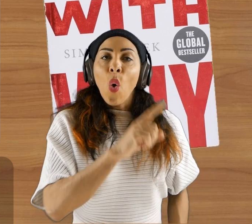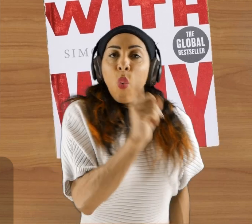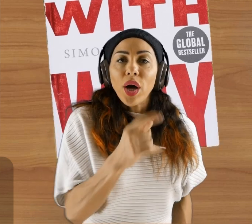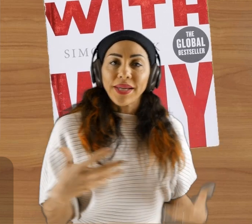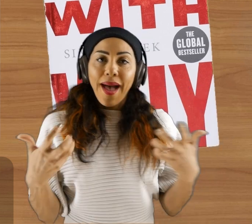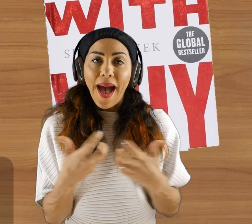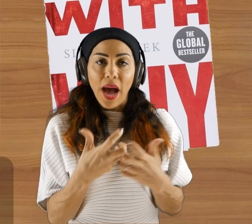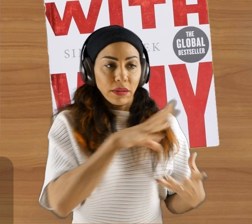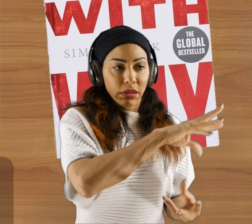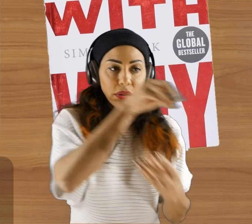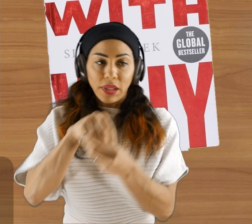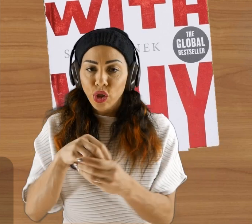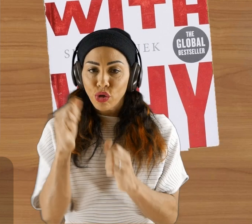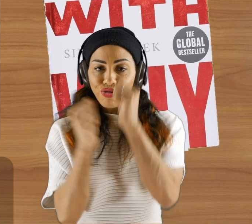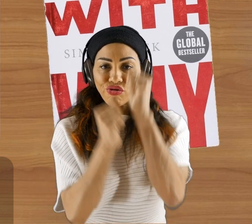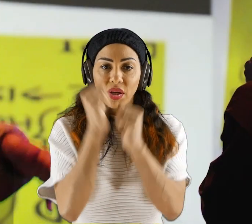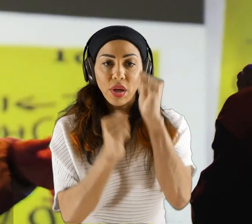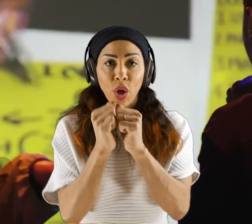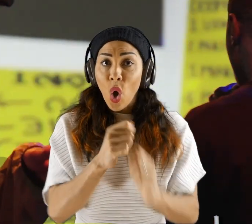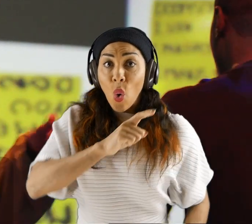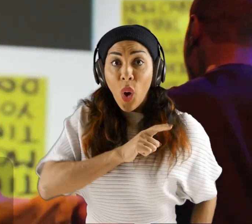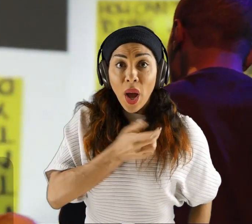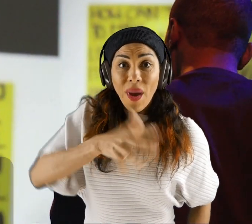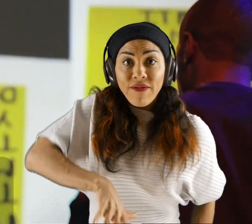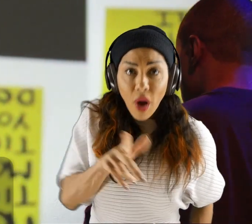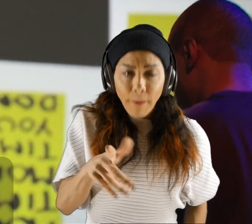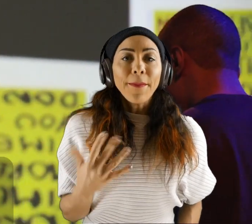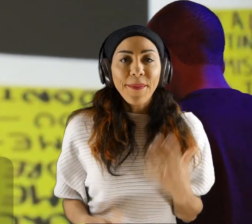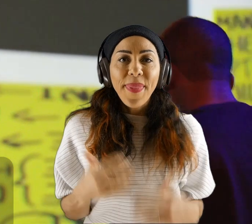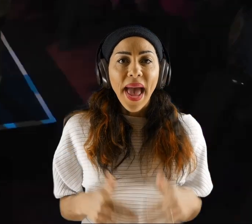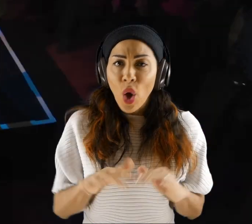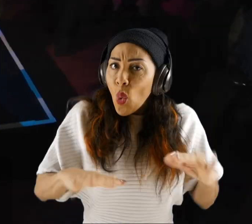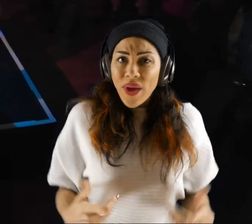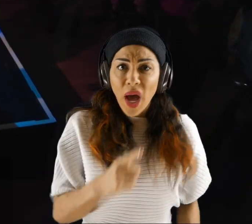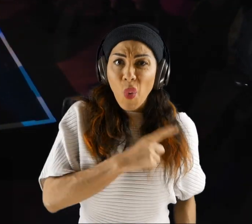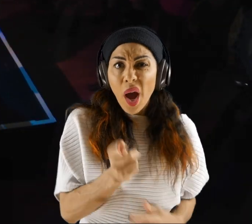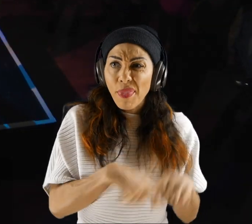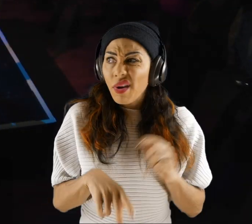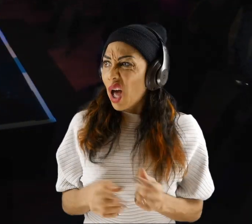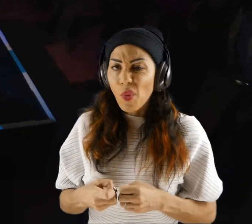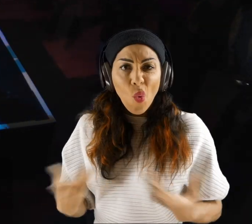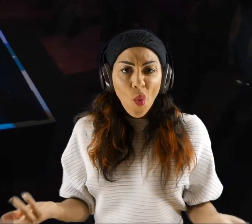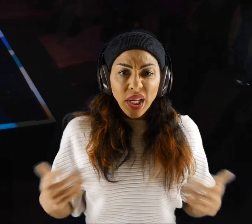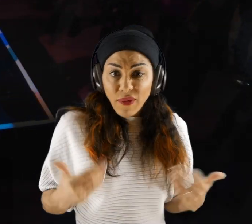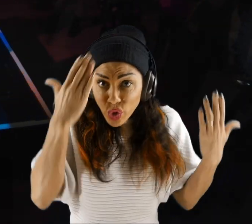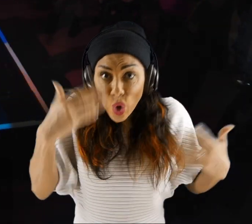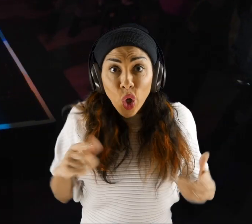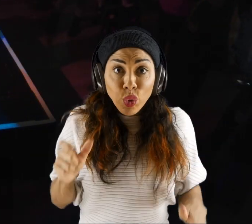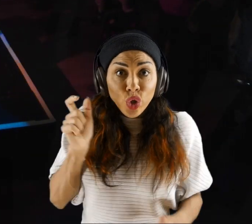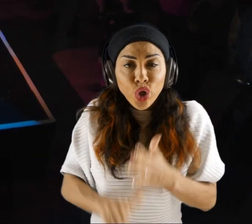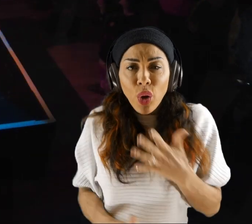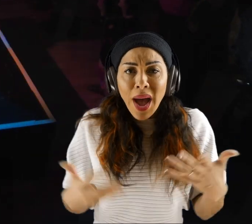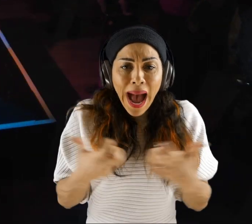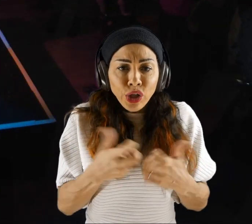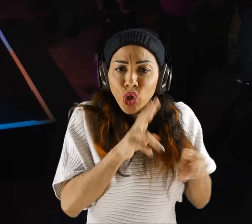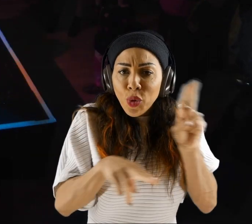he explains. Told me it takes your what and your how, puts them both inside of a frame. You see the why was born from pain. Without the why, it's all in vain. If you don't